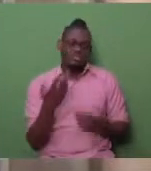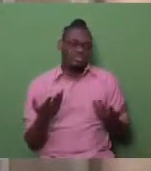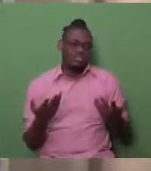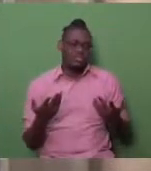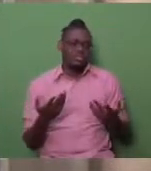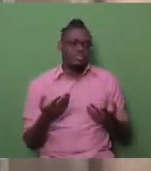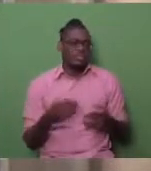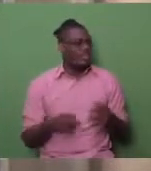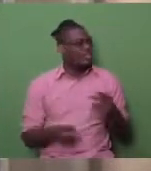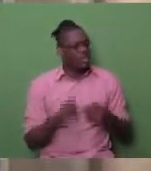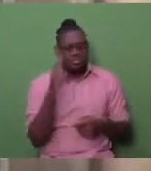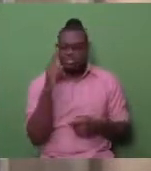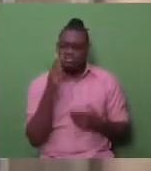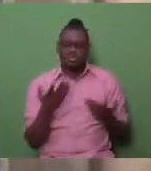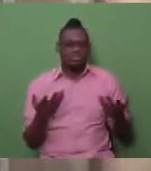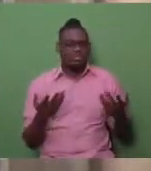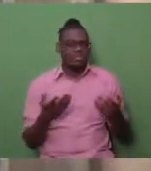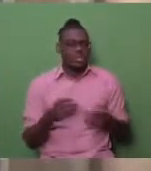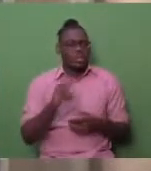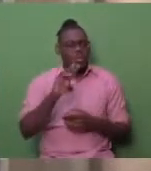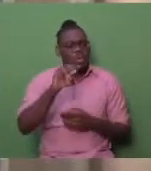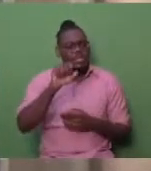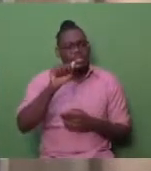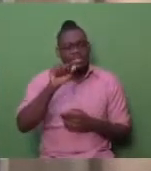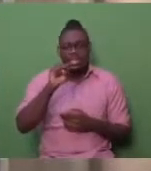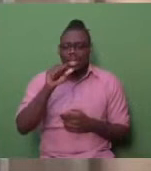$232 million under the line item in the